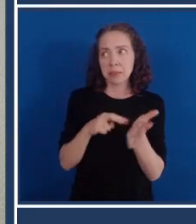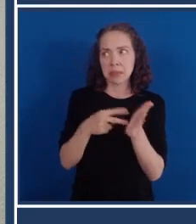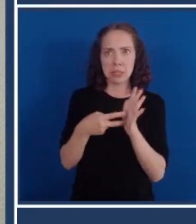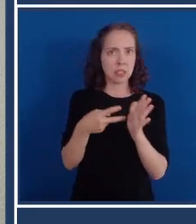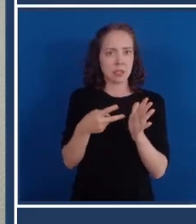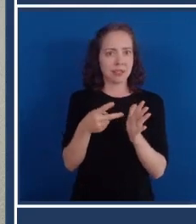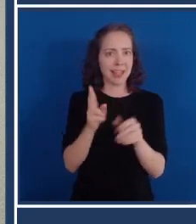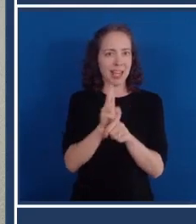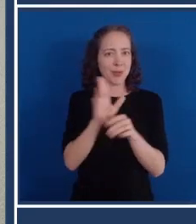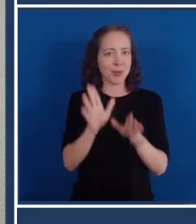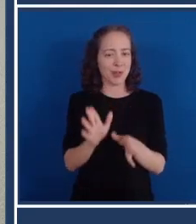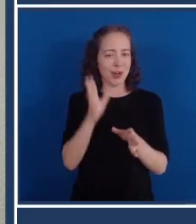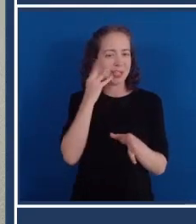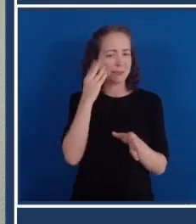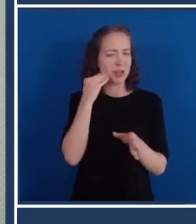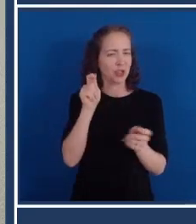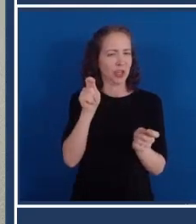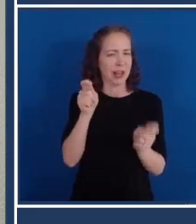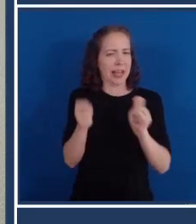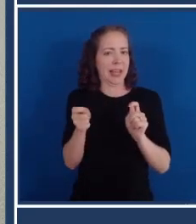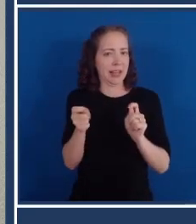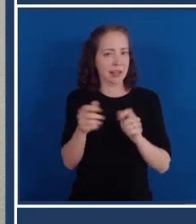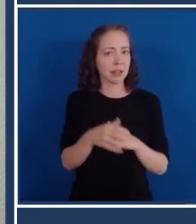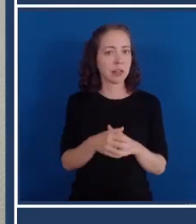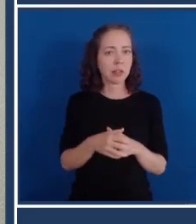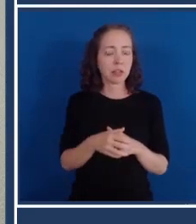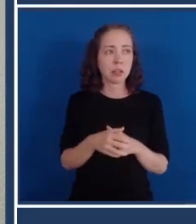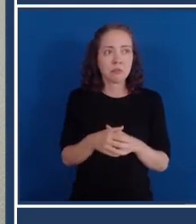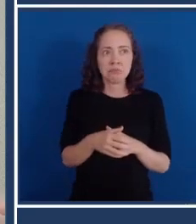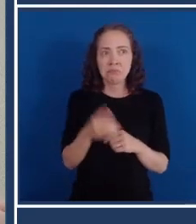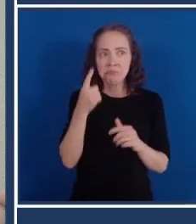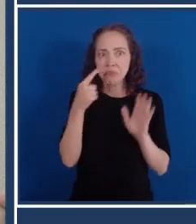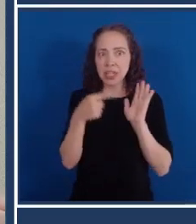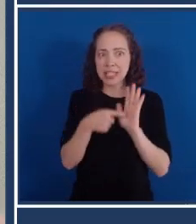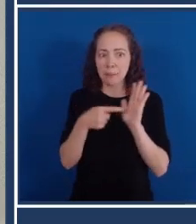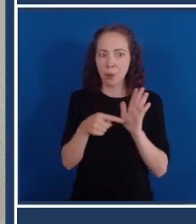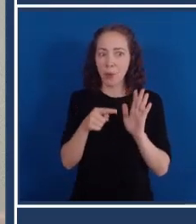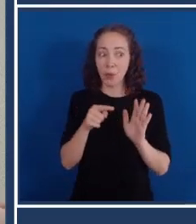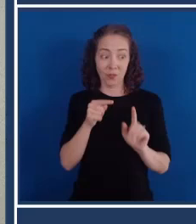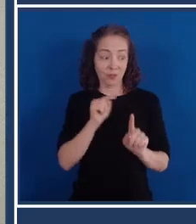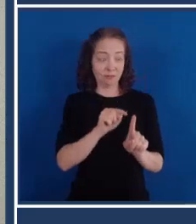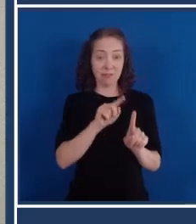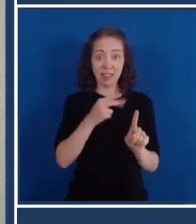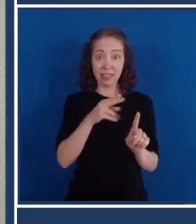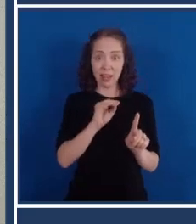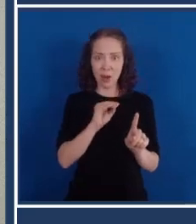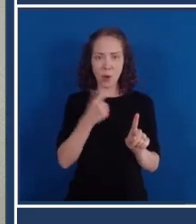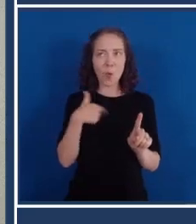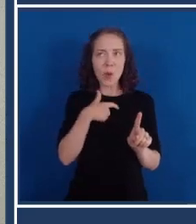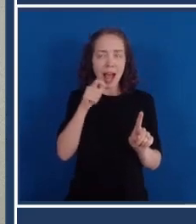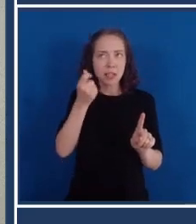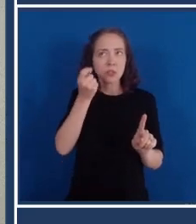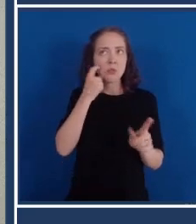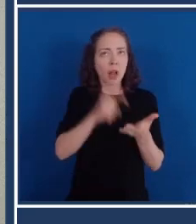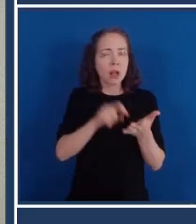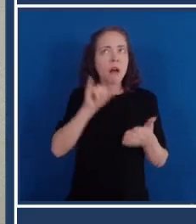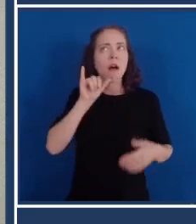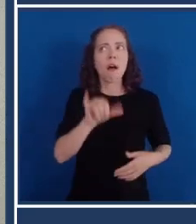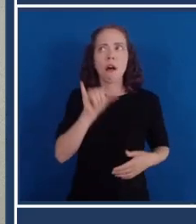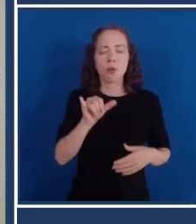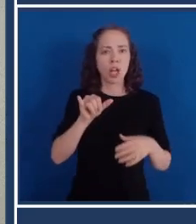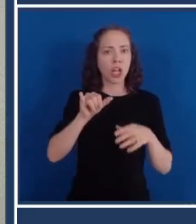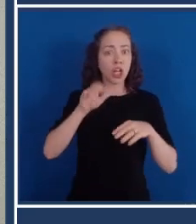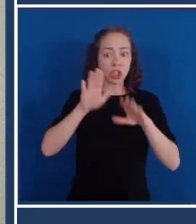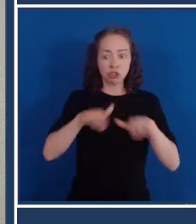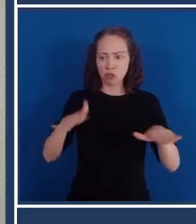for Theo, for example, that children sit close together. And if your children are anything like mine, they